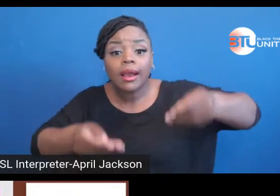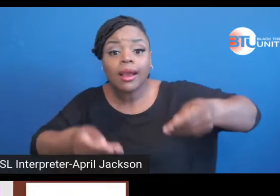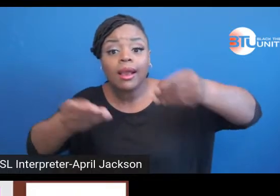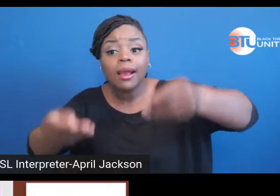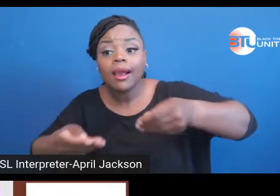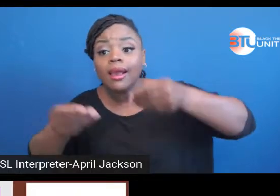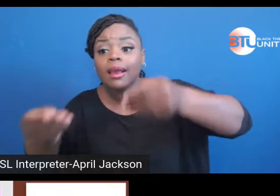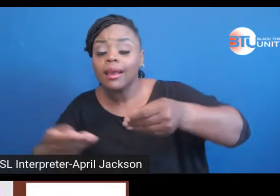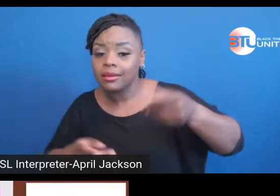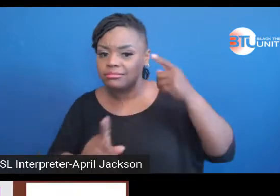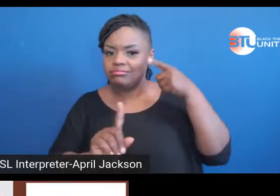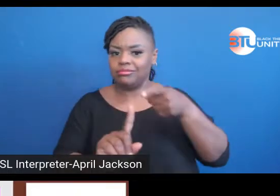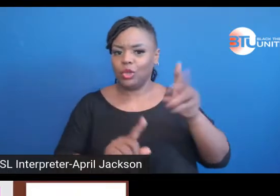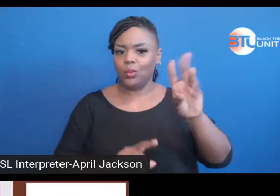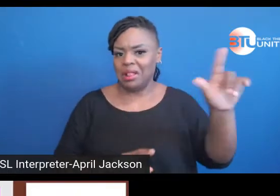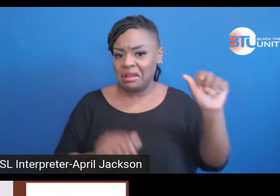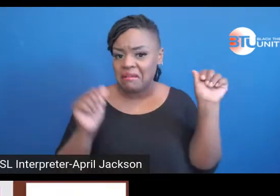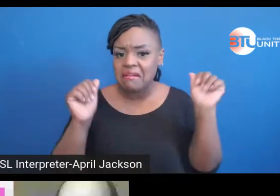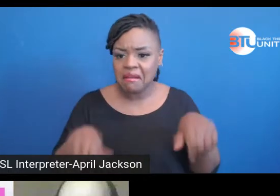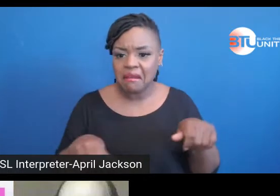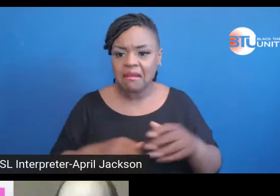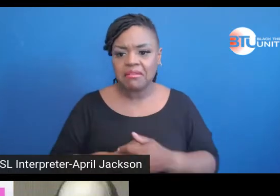those rights to whoever you want.